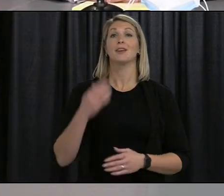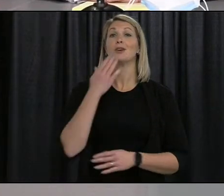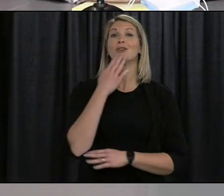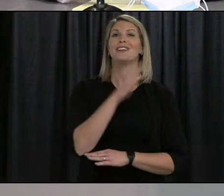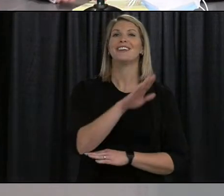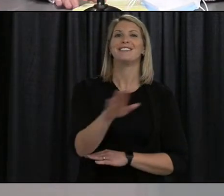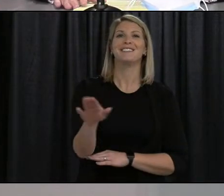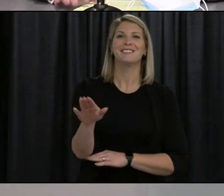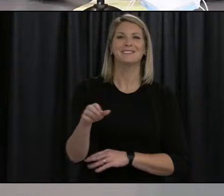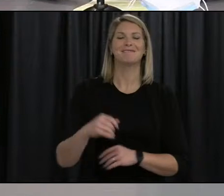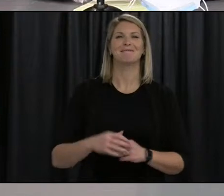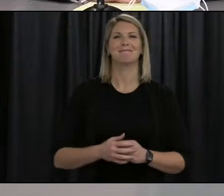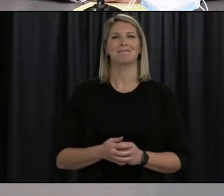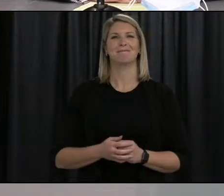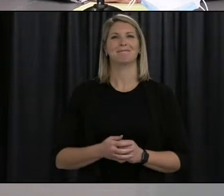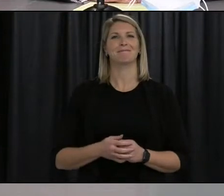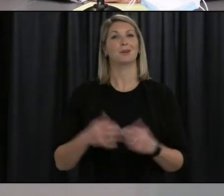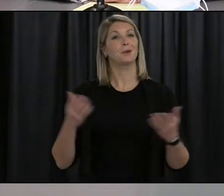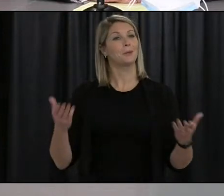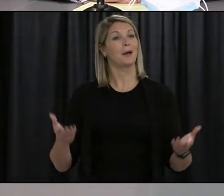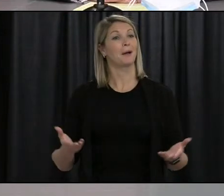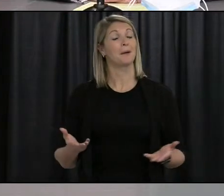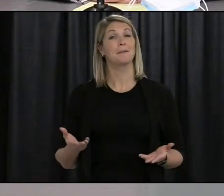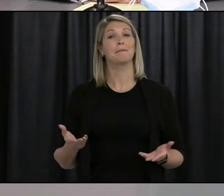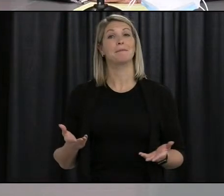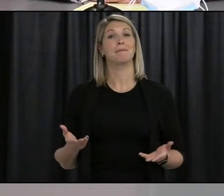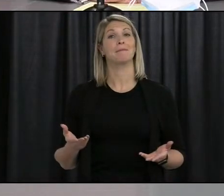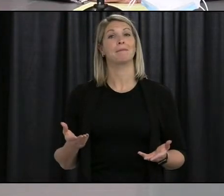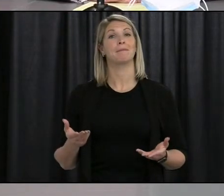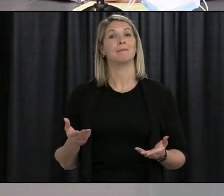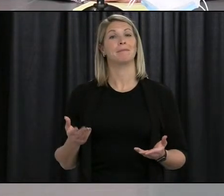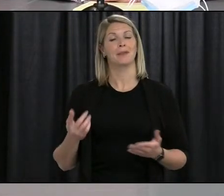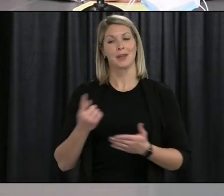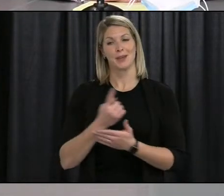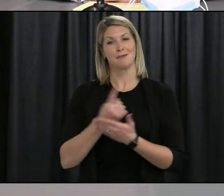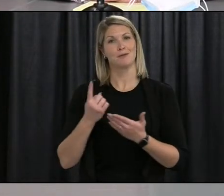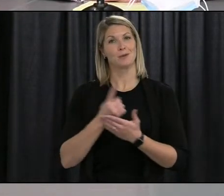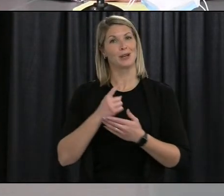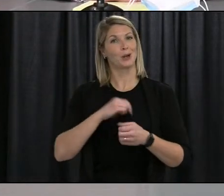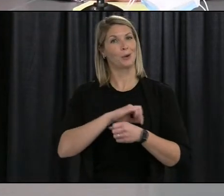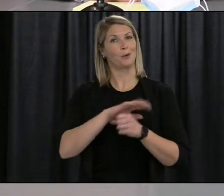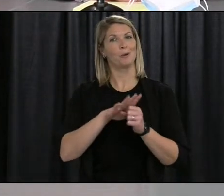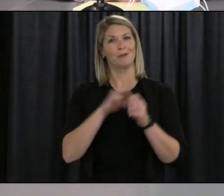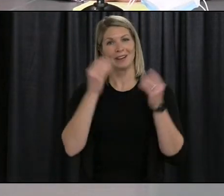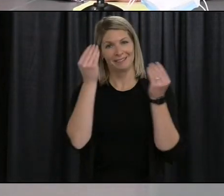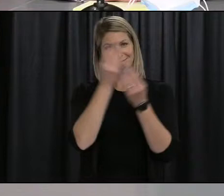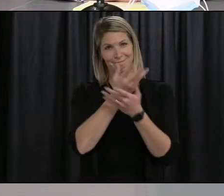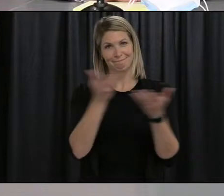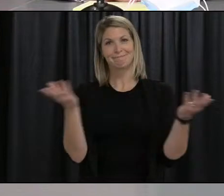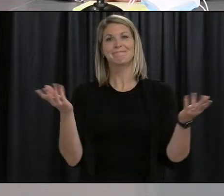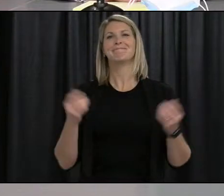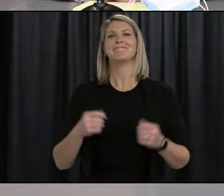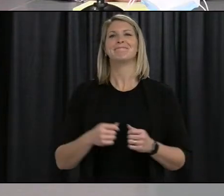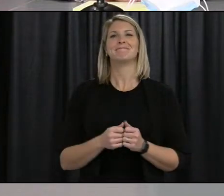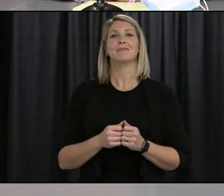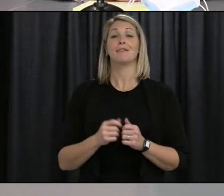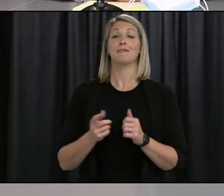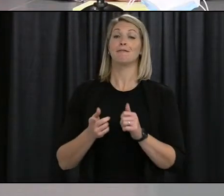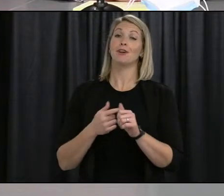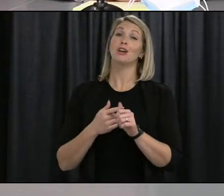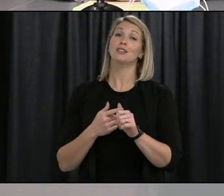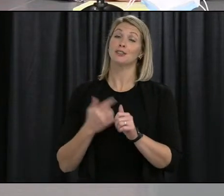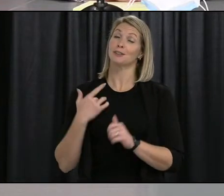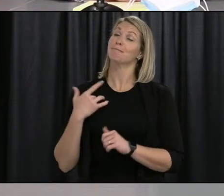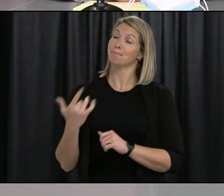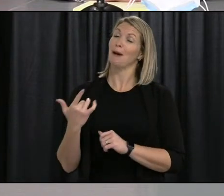Good afternoon. Welcome to the weekly COVID media briefing. I will turn things over, as